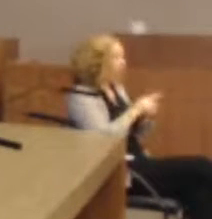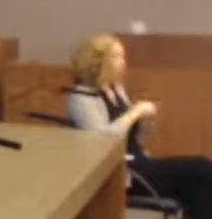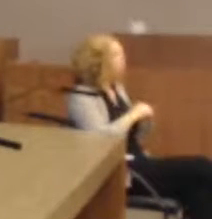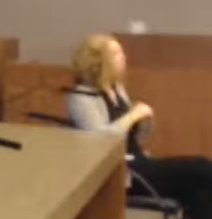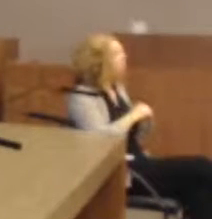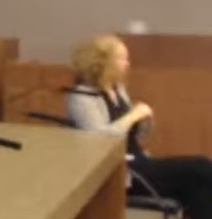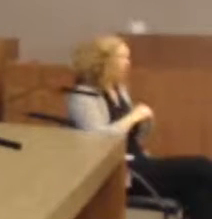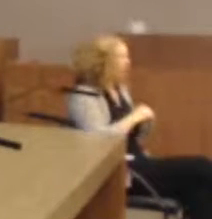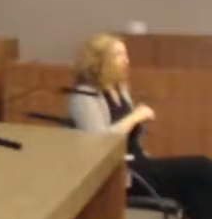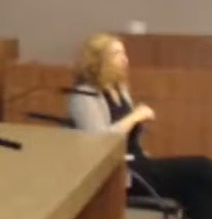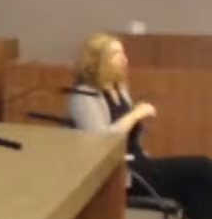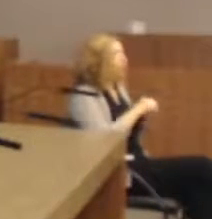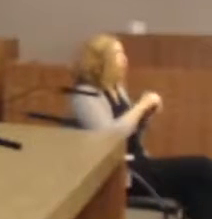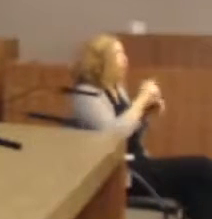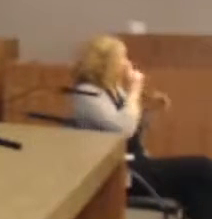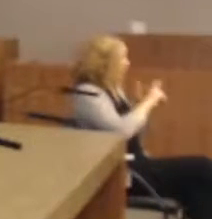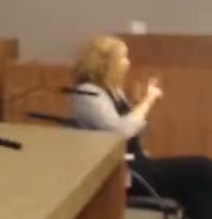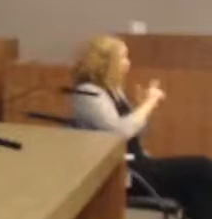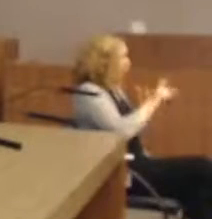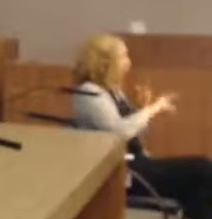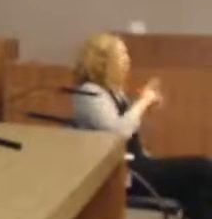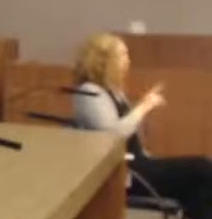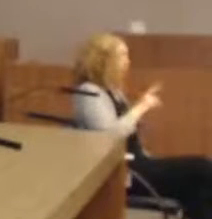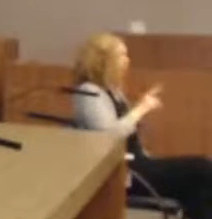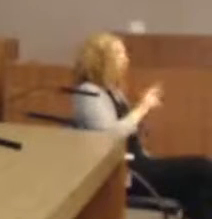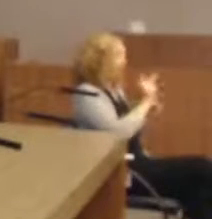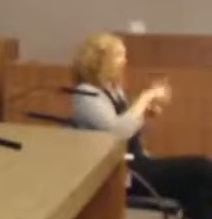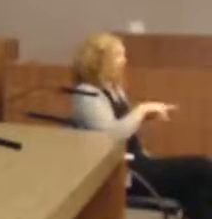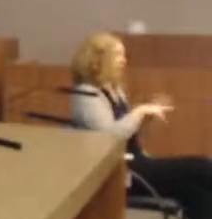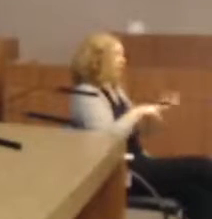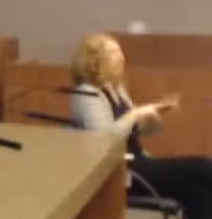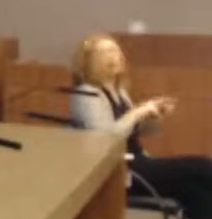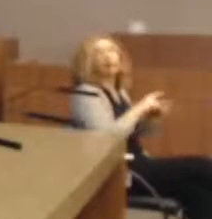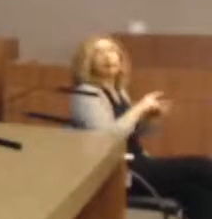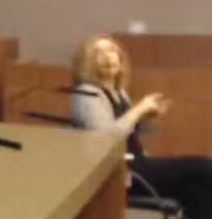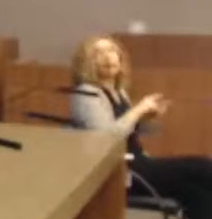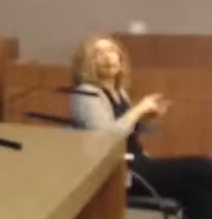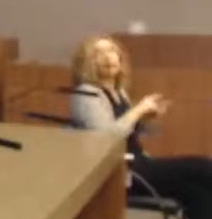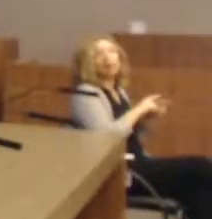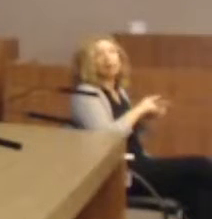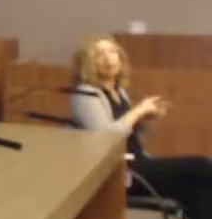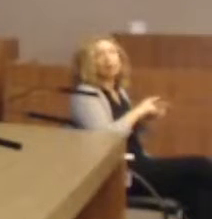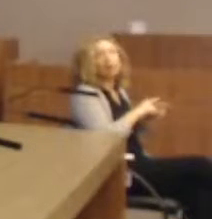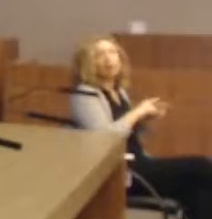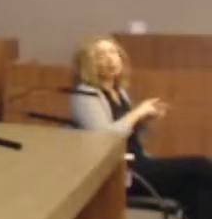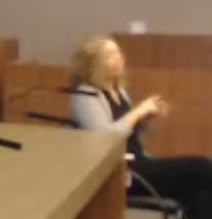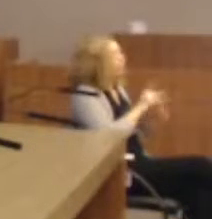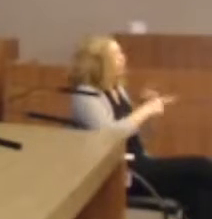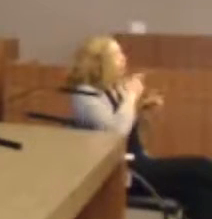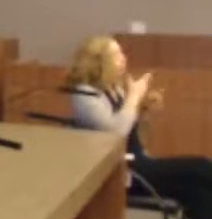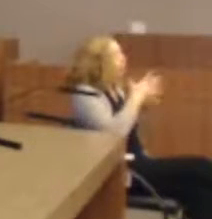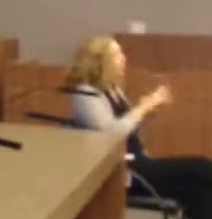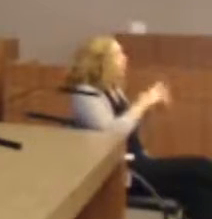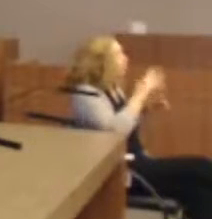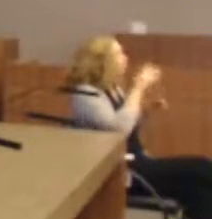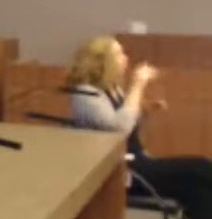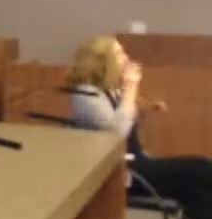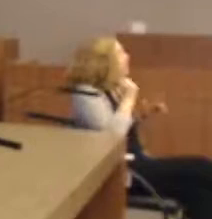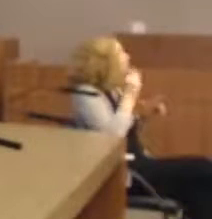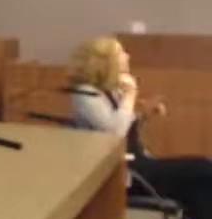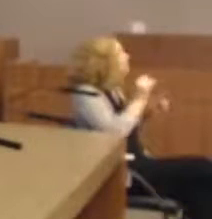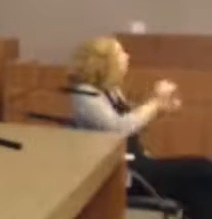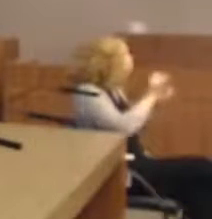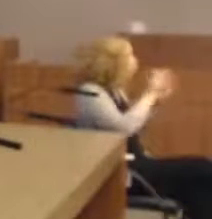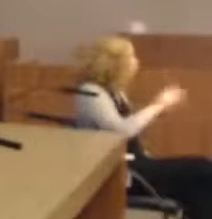or traumas in their early childhood had significant correlation with high health problems later on. Things like heart